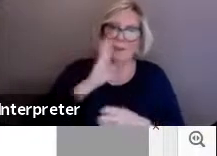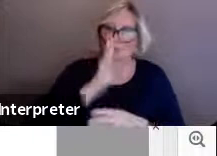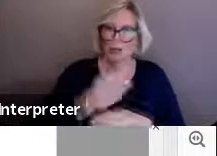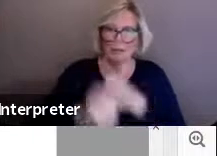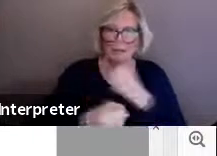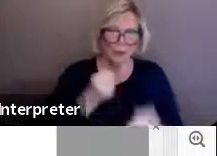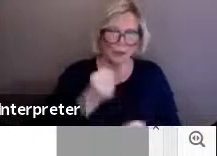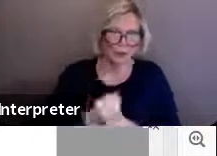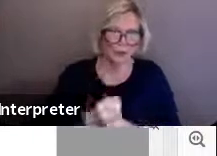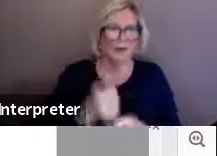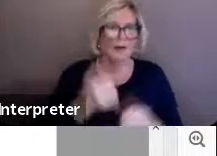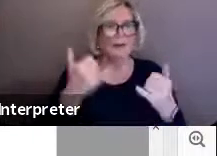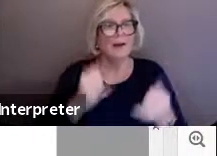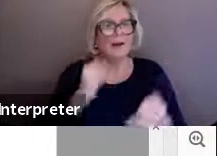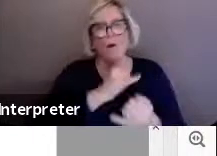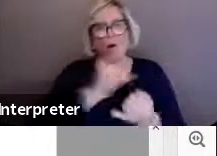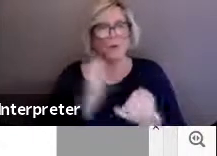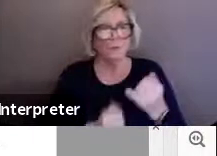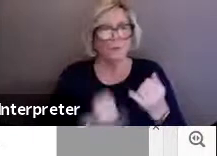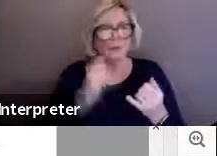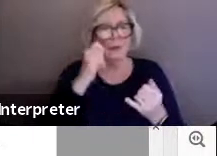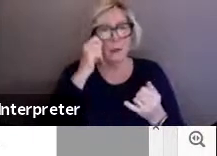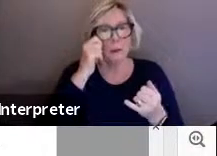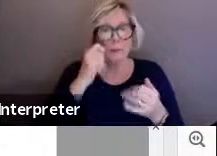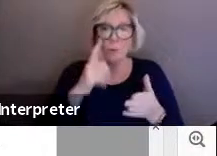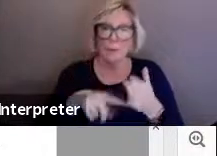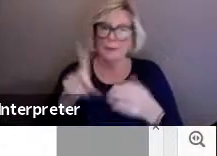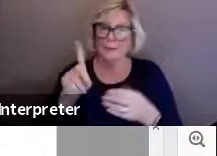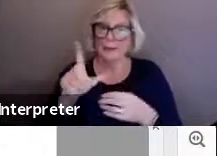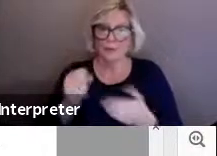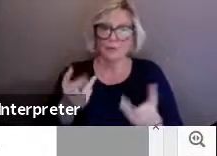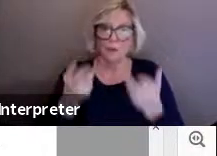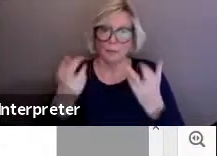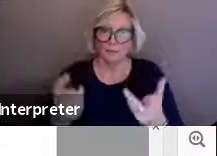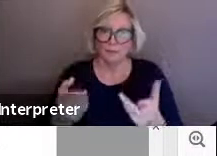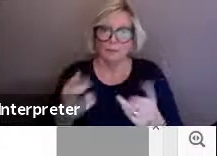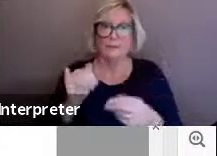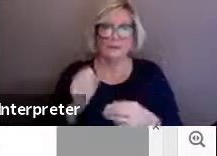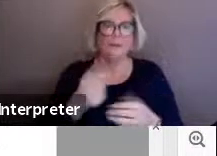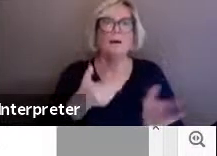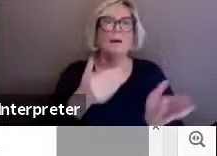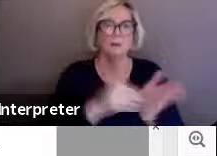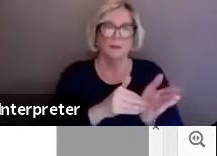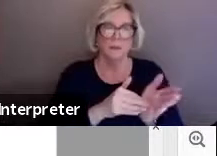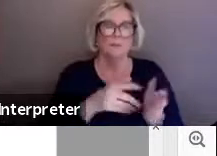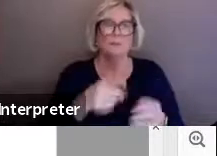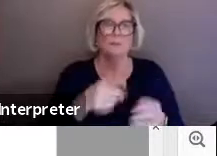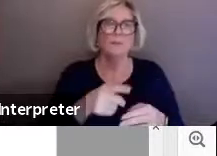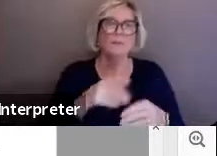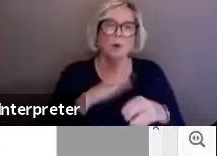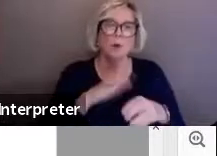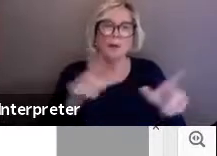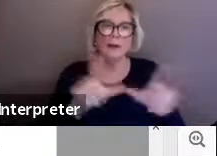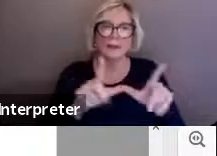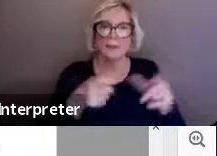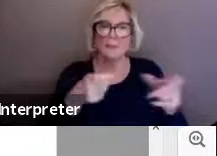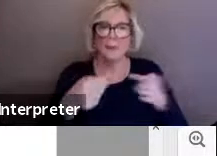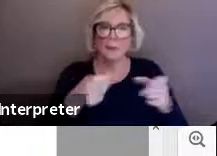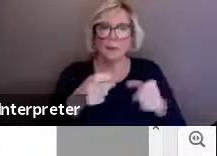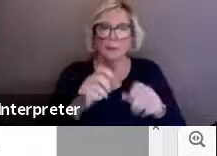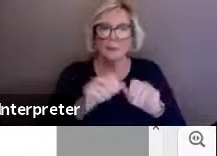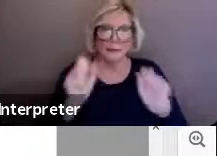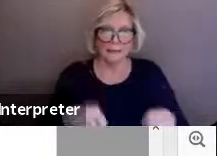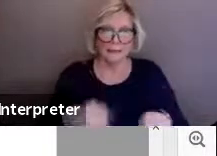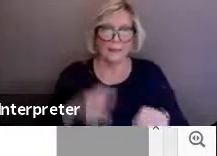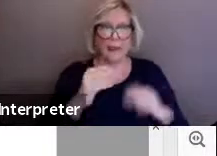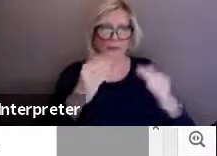so ultimately, what DLS's recommendations are again, that committee narrative on the licensing management system. And then below